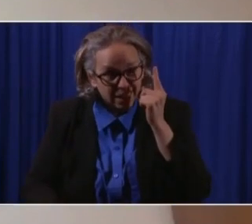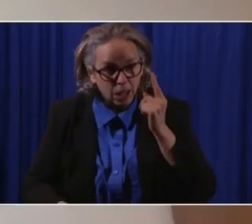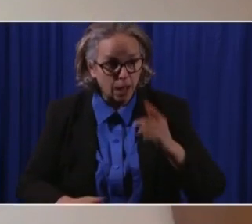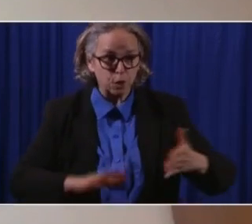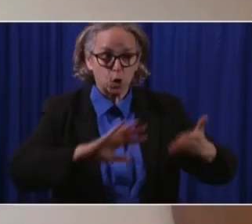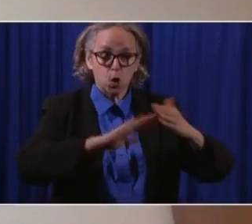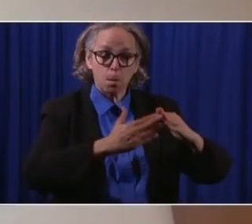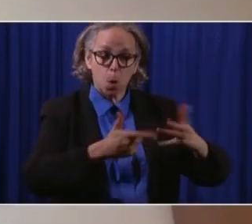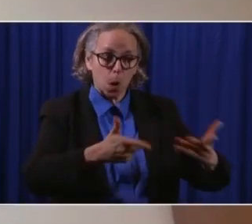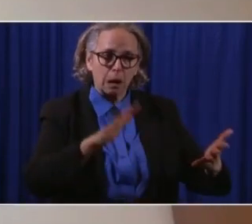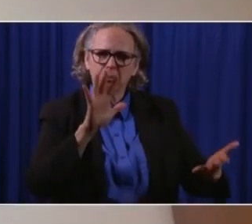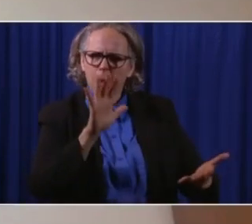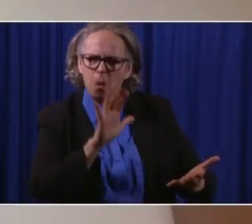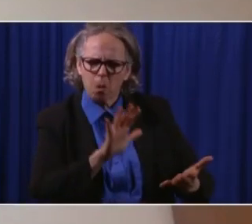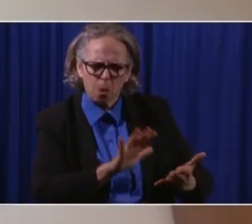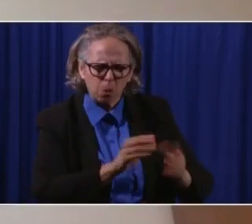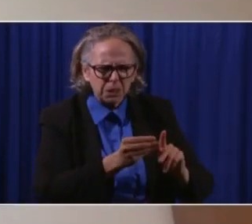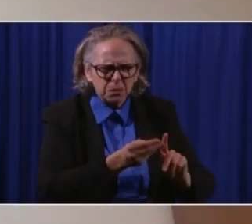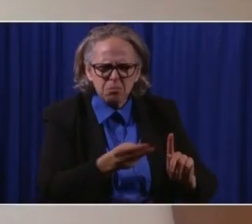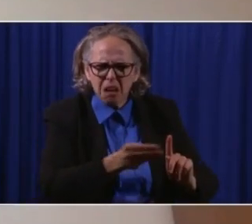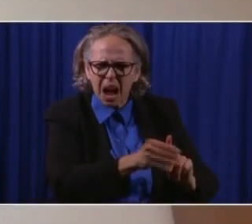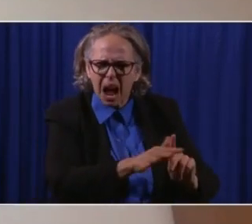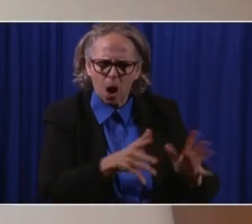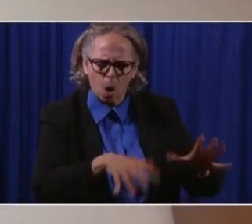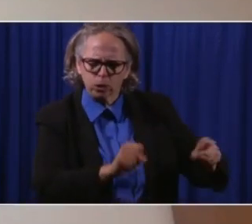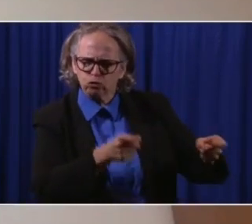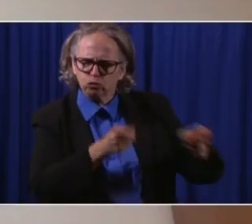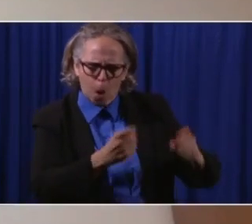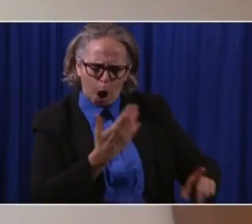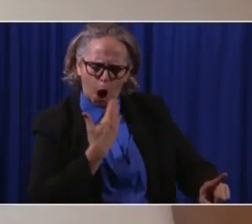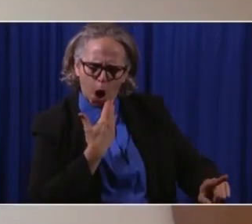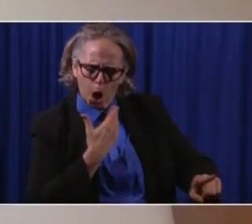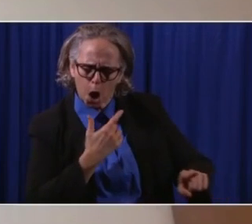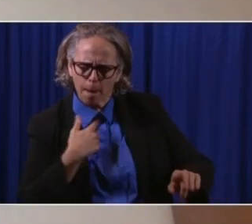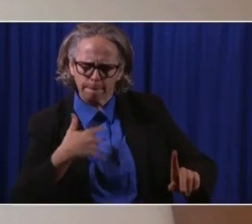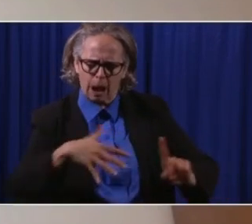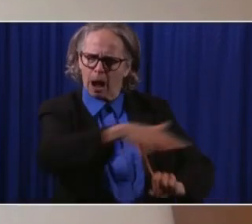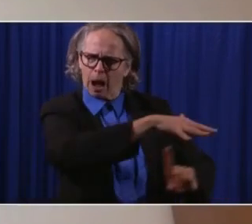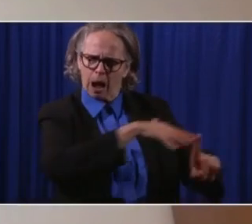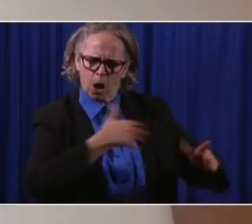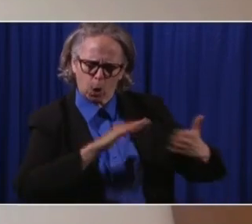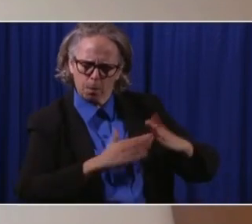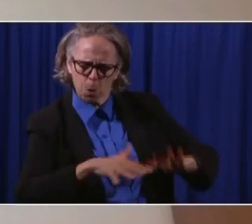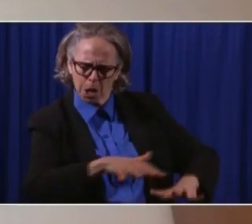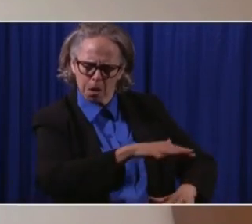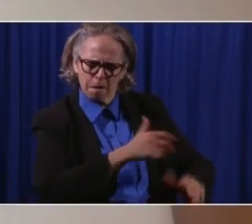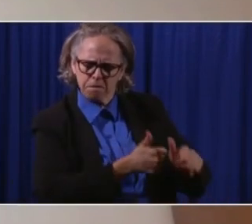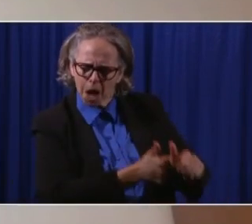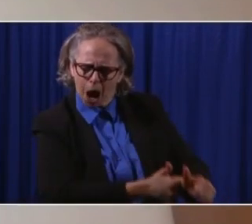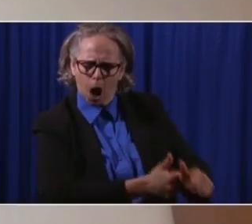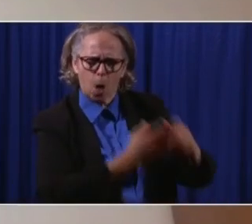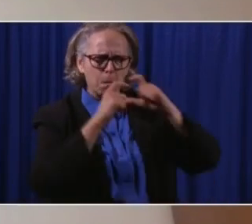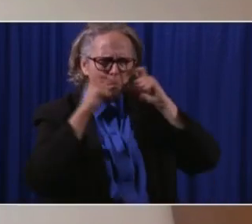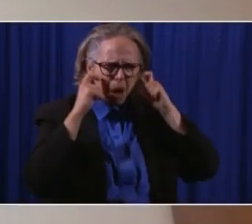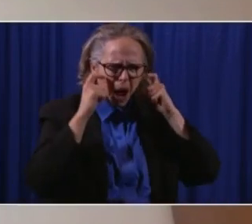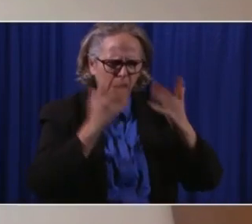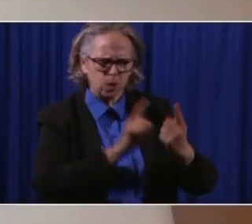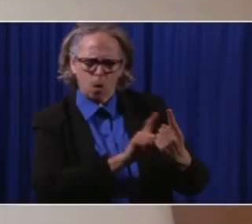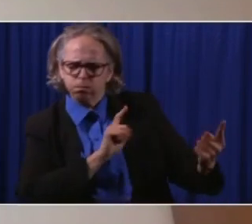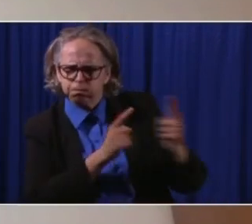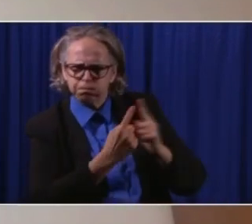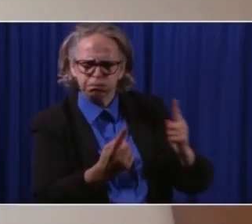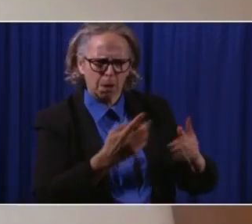it's low, where I felt like our community had embraced the guidelines to allow the athletes to compete in a healthy manner, then I